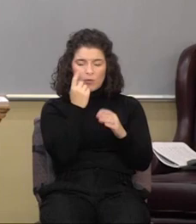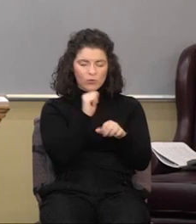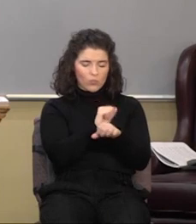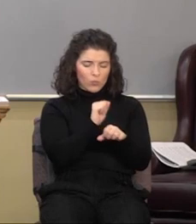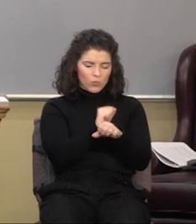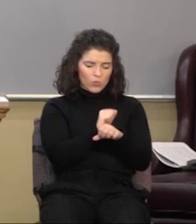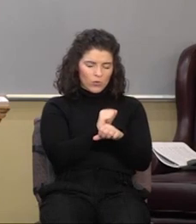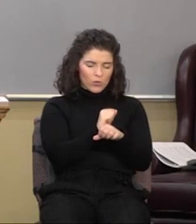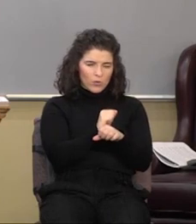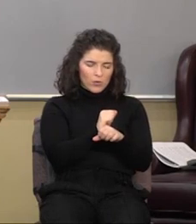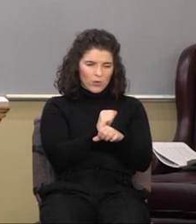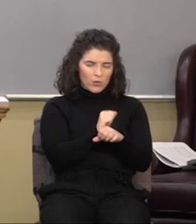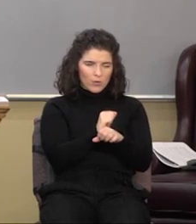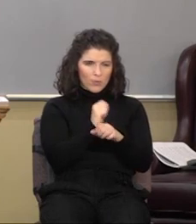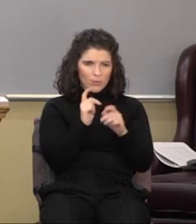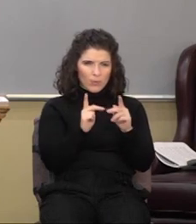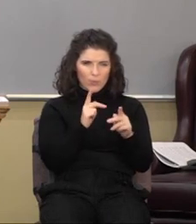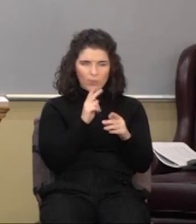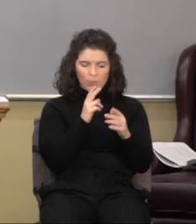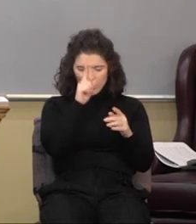may it work effectually as we believe it to be the truth. And it's in Christ's name.